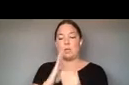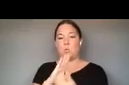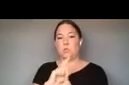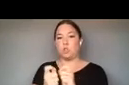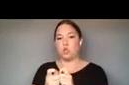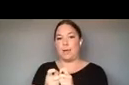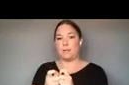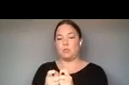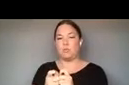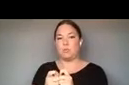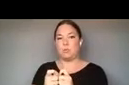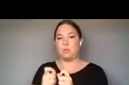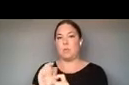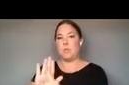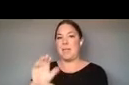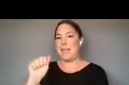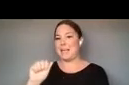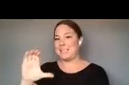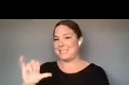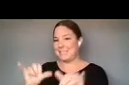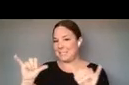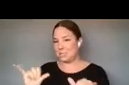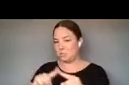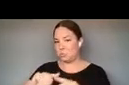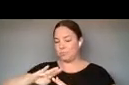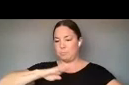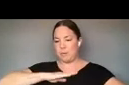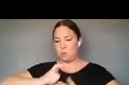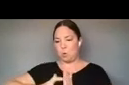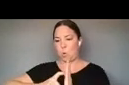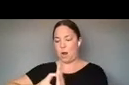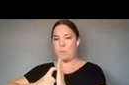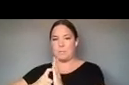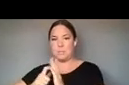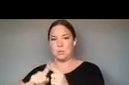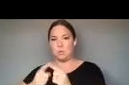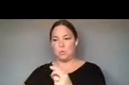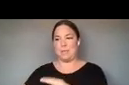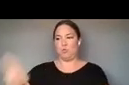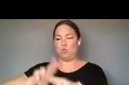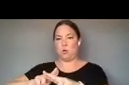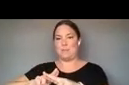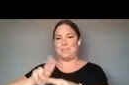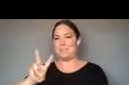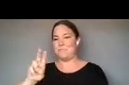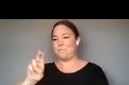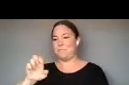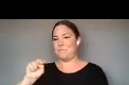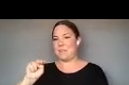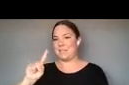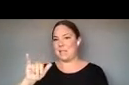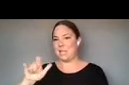um, AC system to meet requirements to provide increased ventilation and outside airflow to a